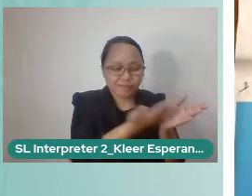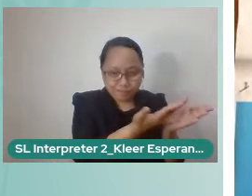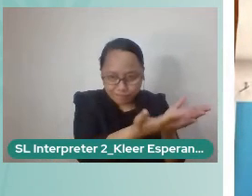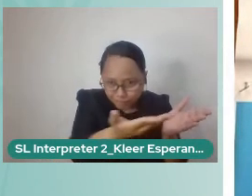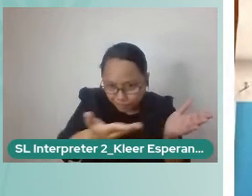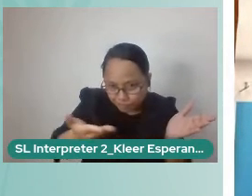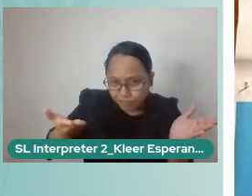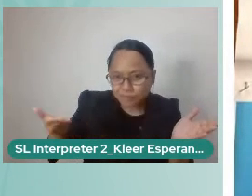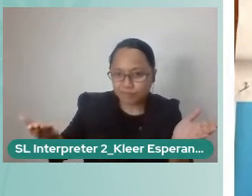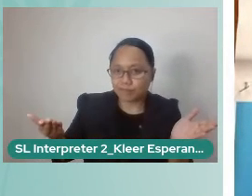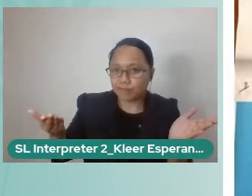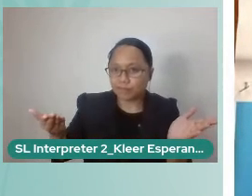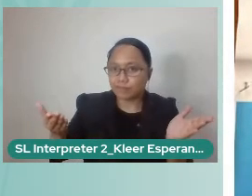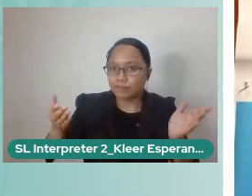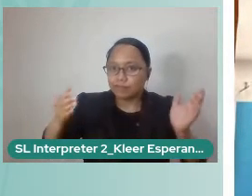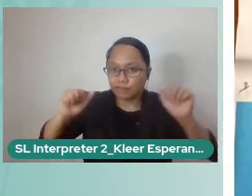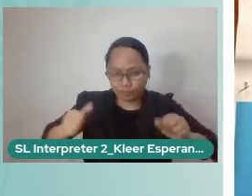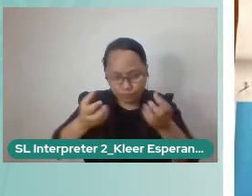the SOP,